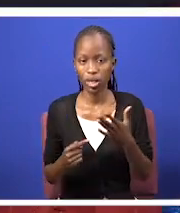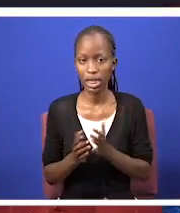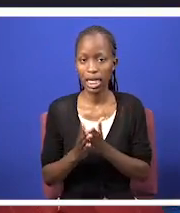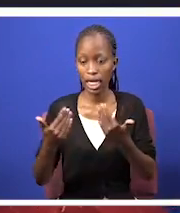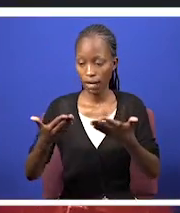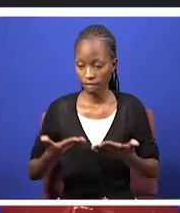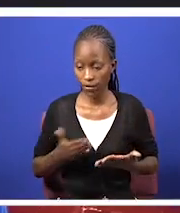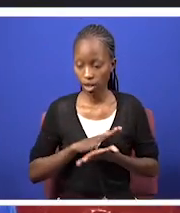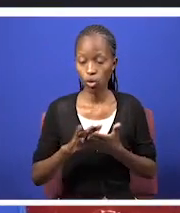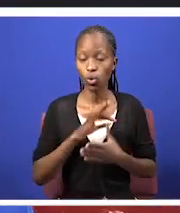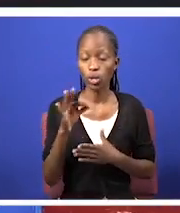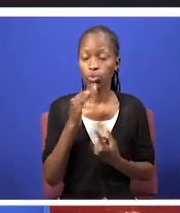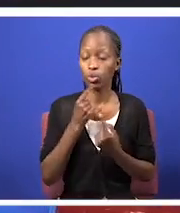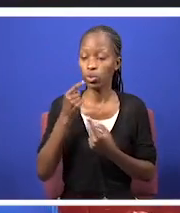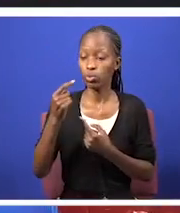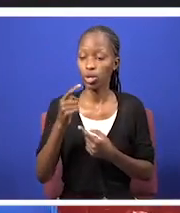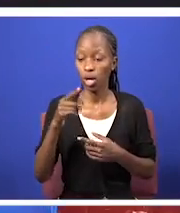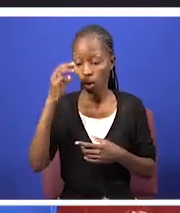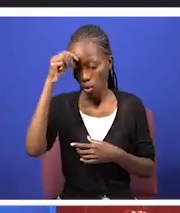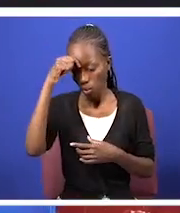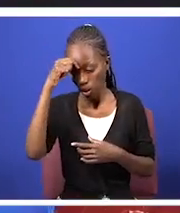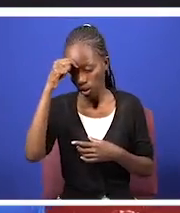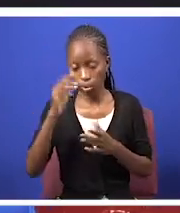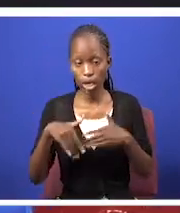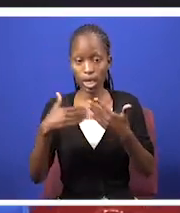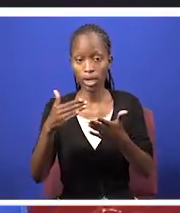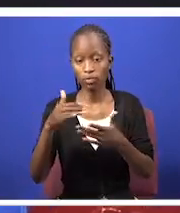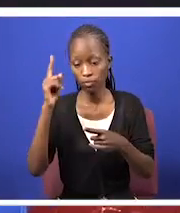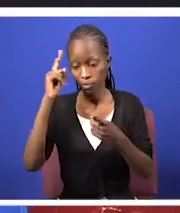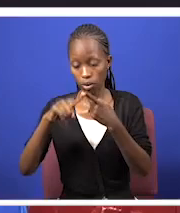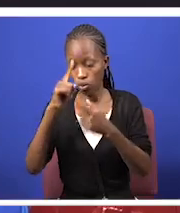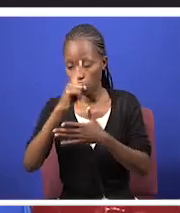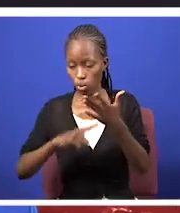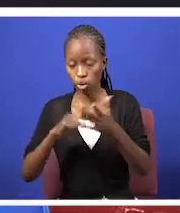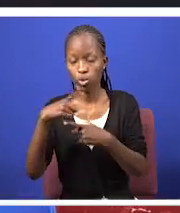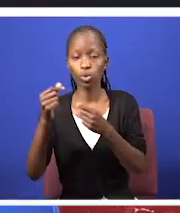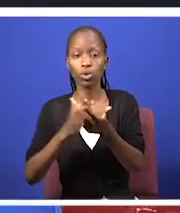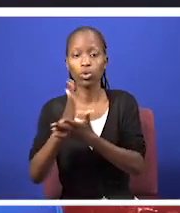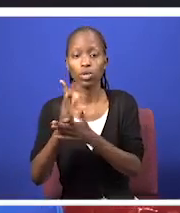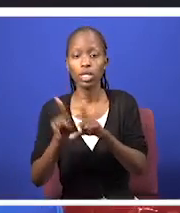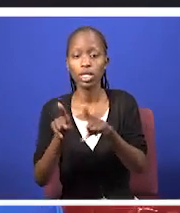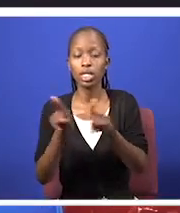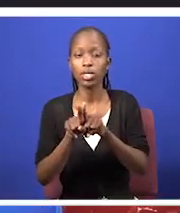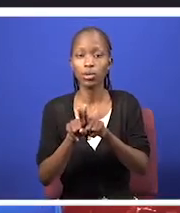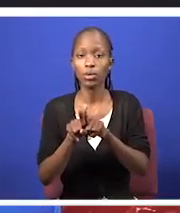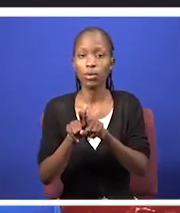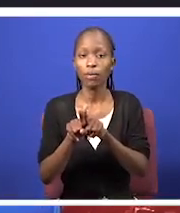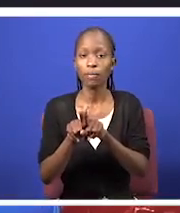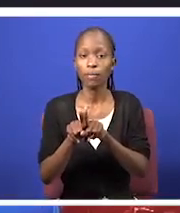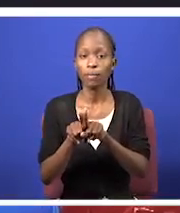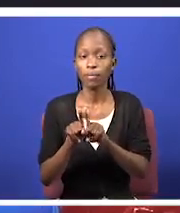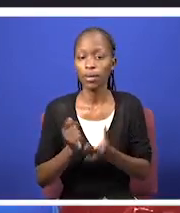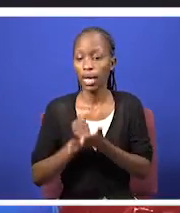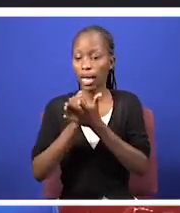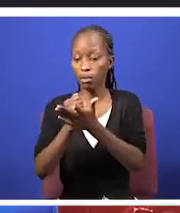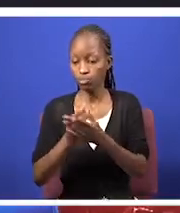it. Invite him to speak wisdom to your life, to give purpose to what you're going through, and to show you and shape you to